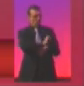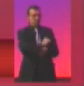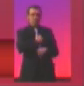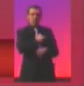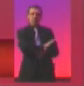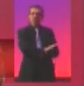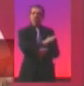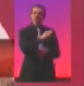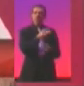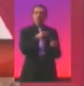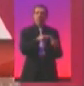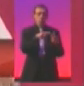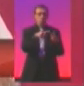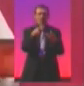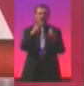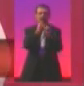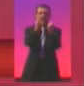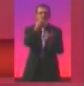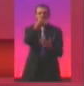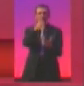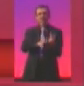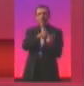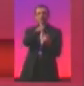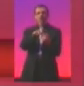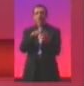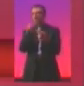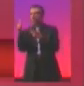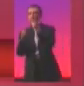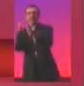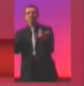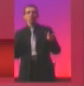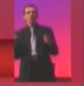do. It's about where you get your energy from. It's about the way we travel around.